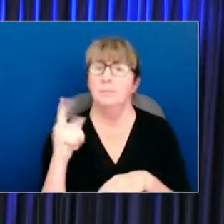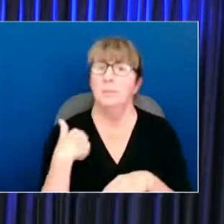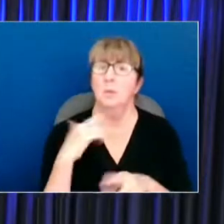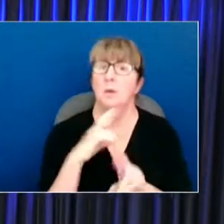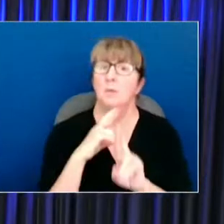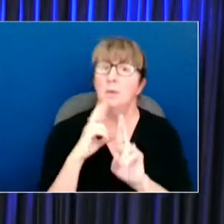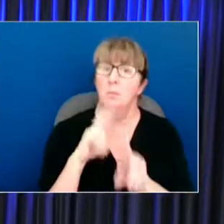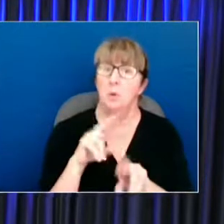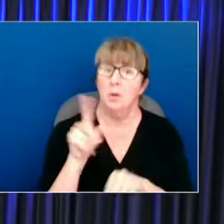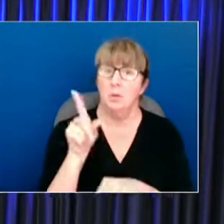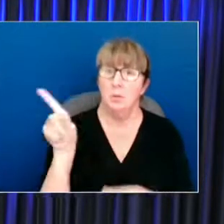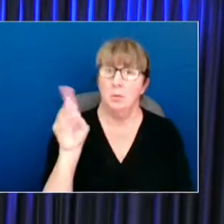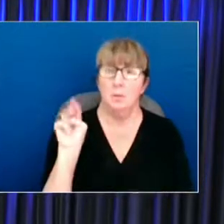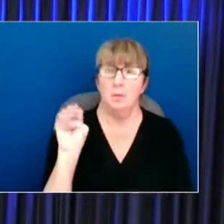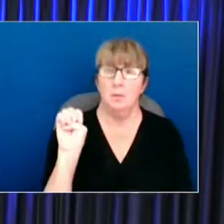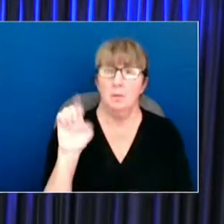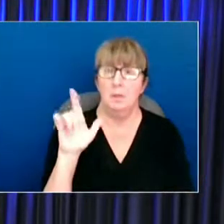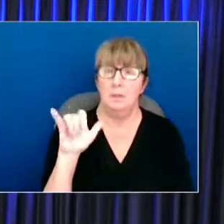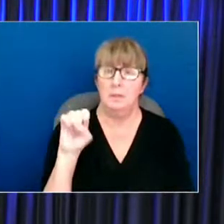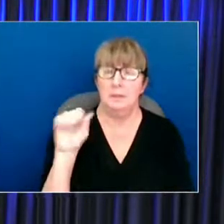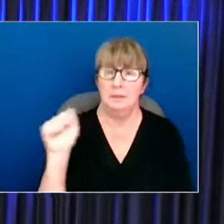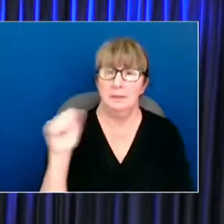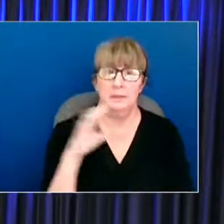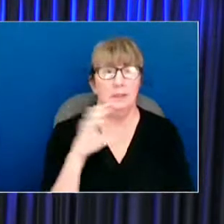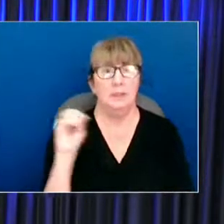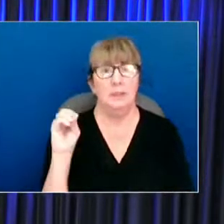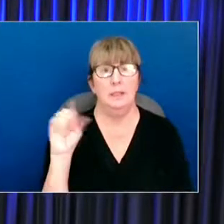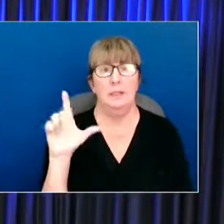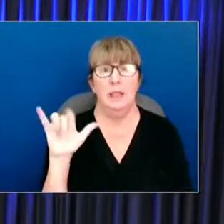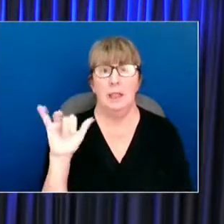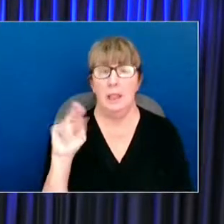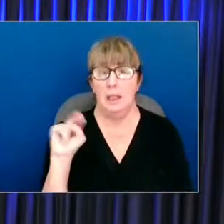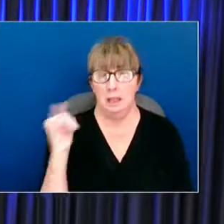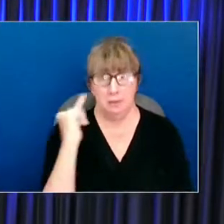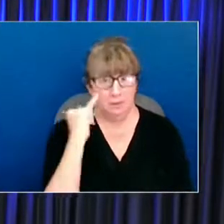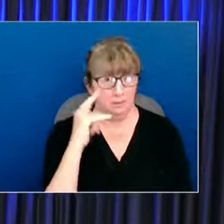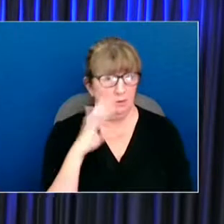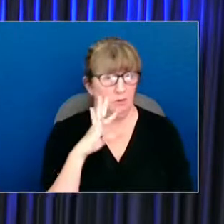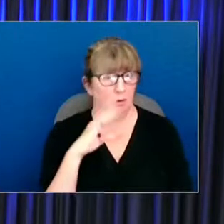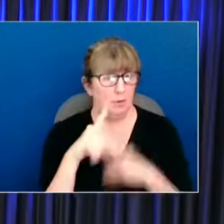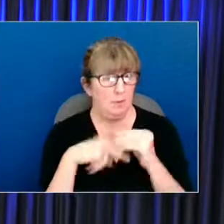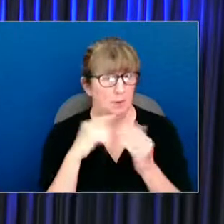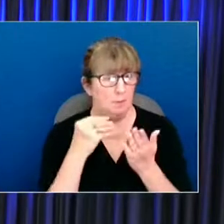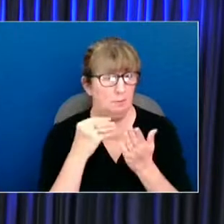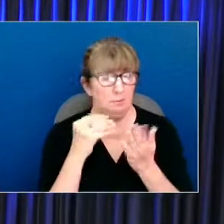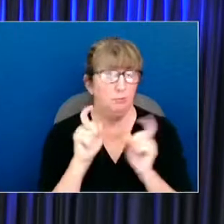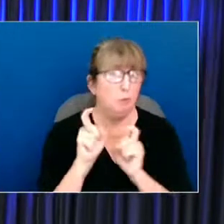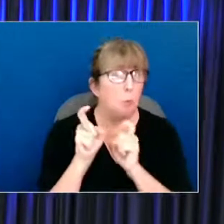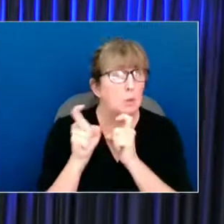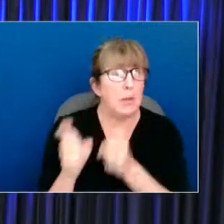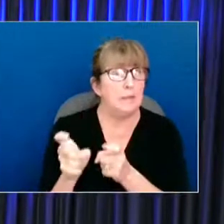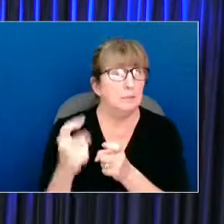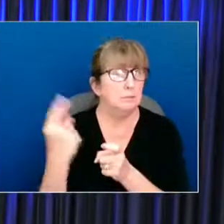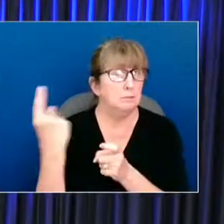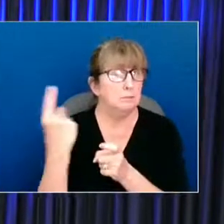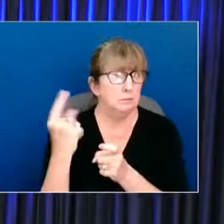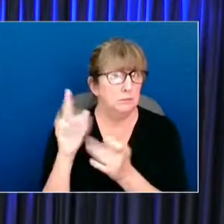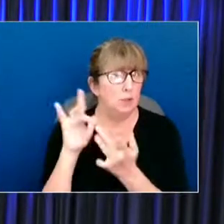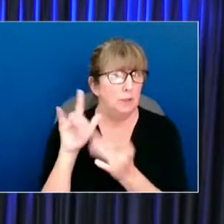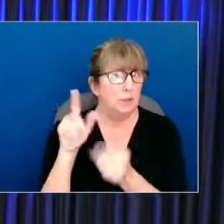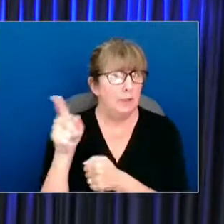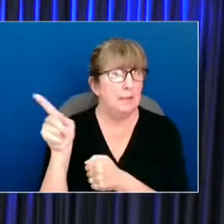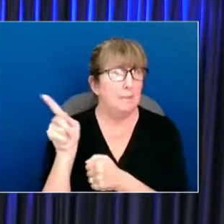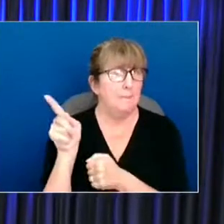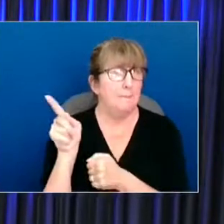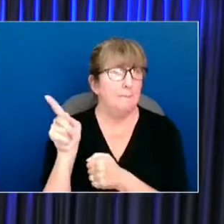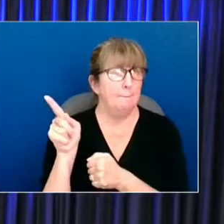to Melissa and Lynn Light. So if you're talking about donation or anything like that, you may want to reach out to them